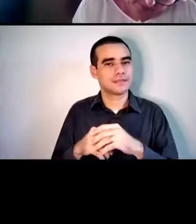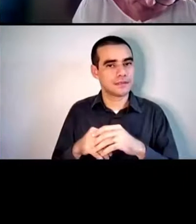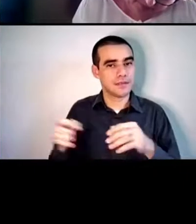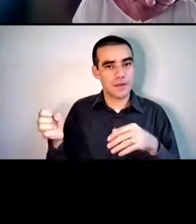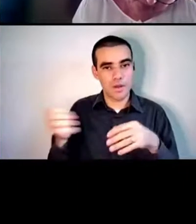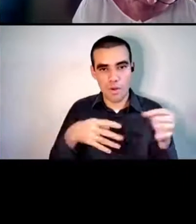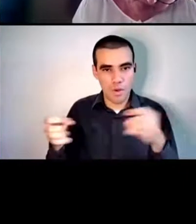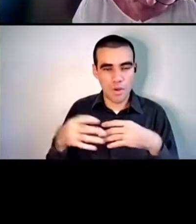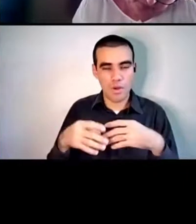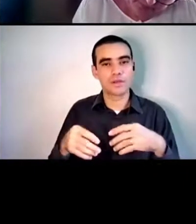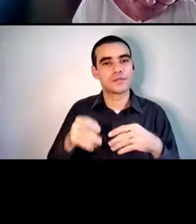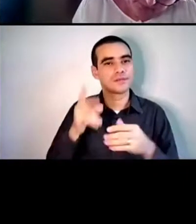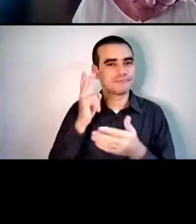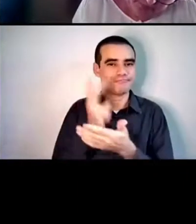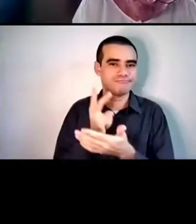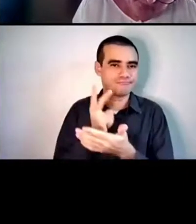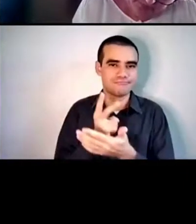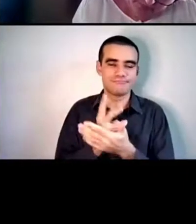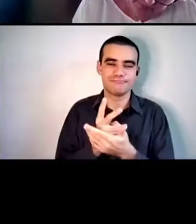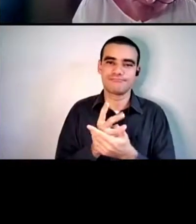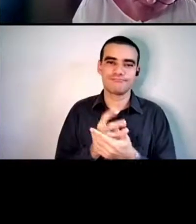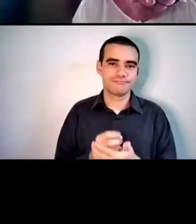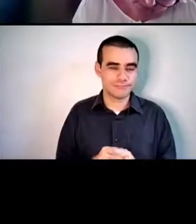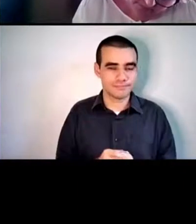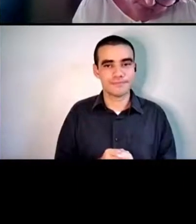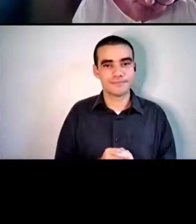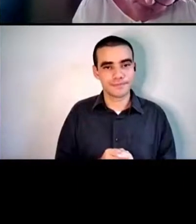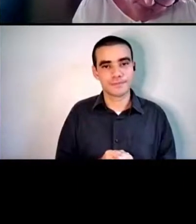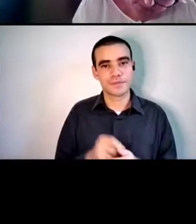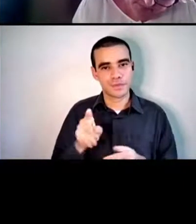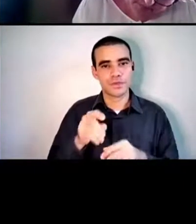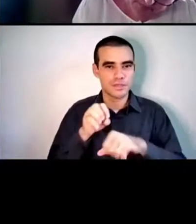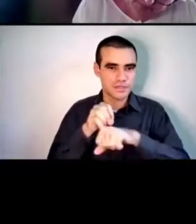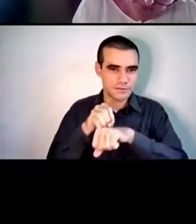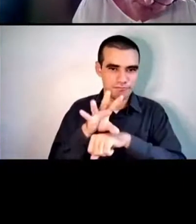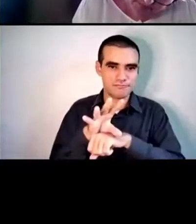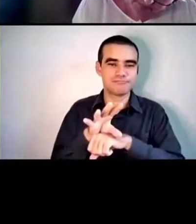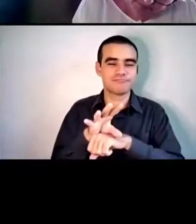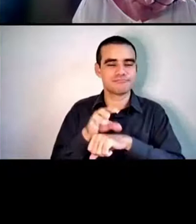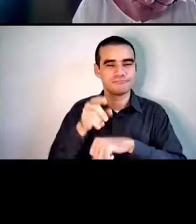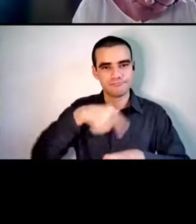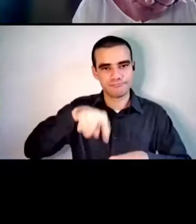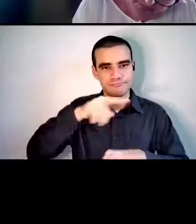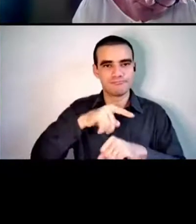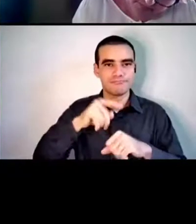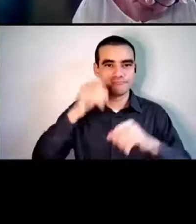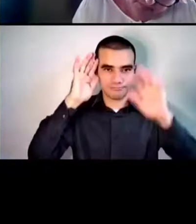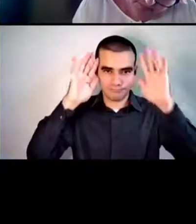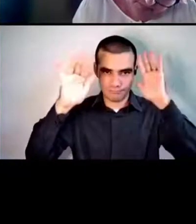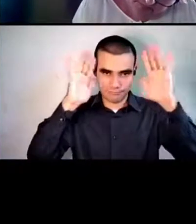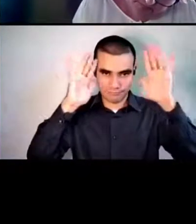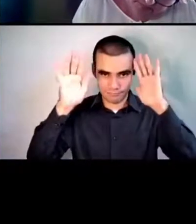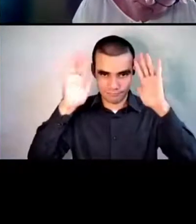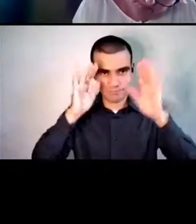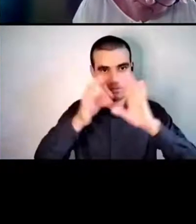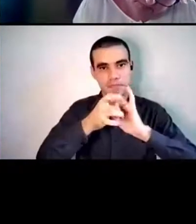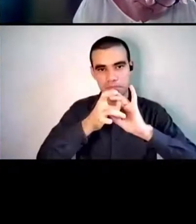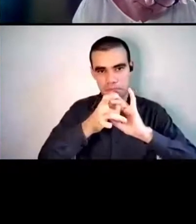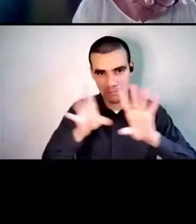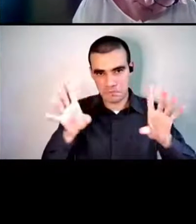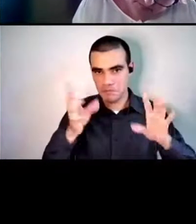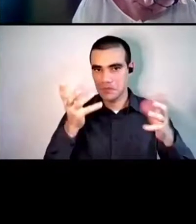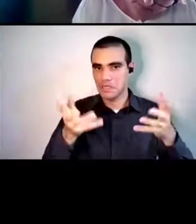to creativity and innovation, we will still be investing in the same wheel. Just to provoke for us to have